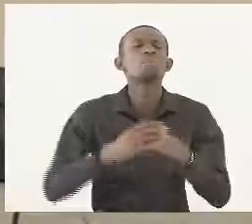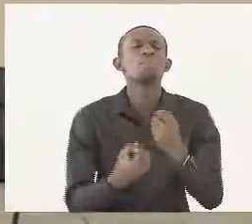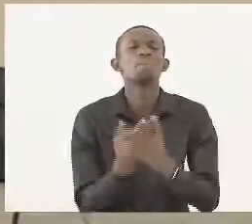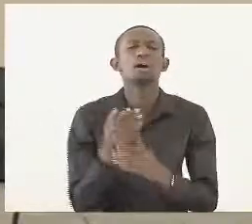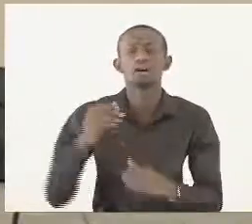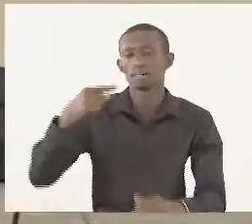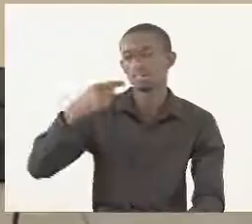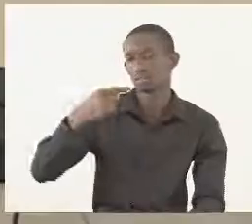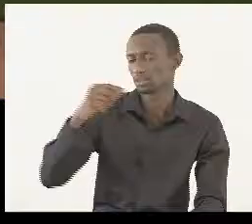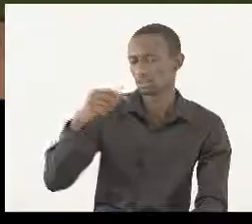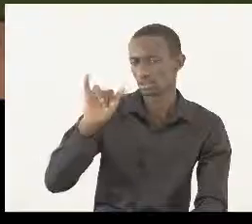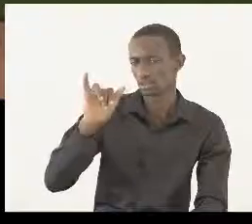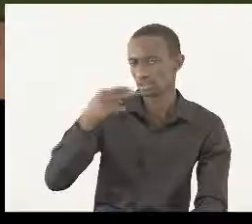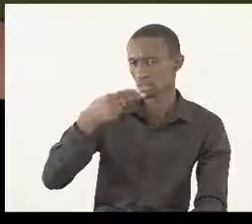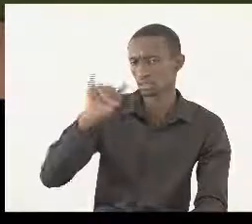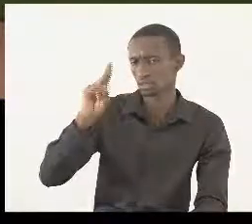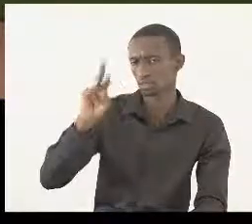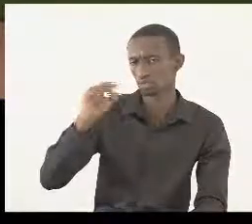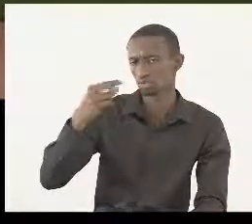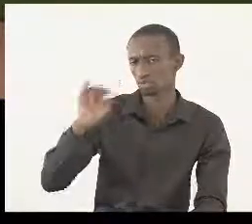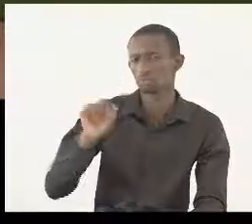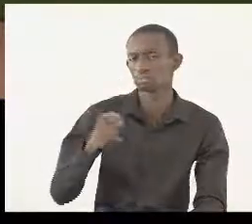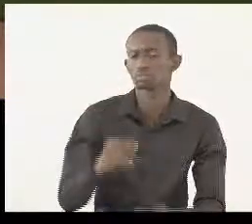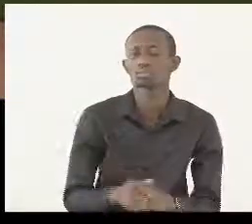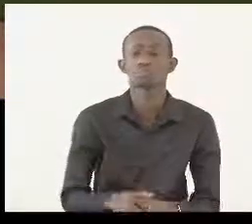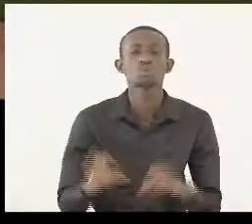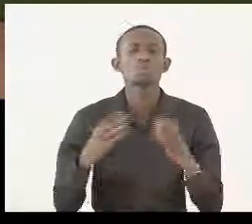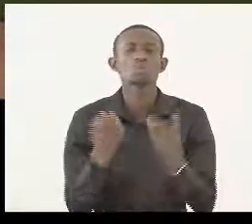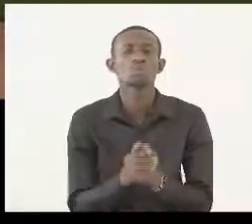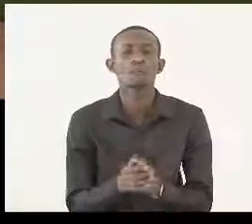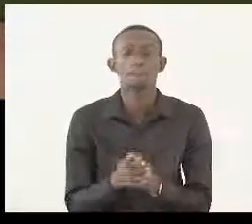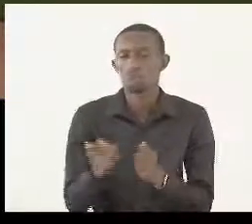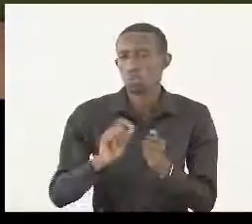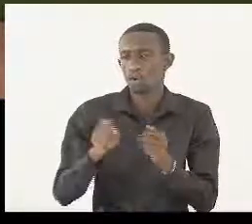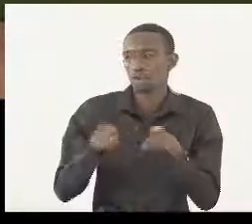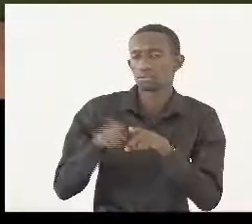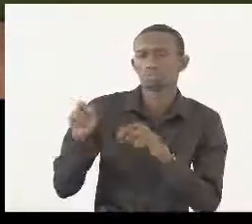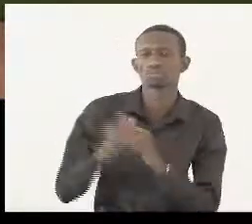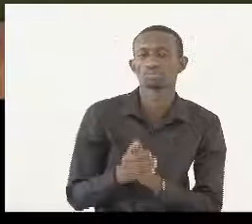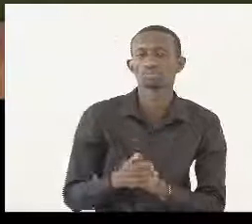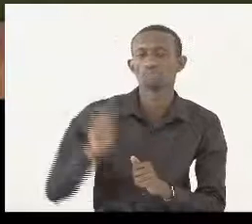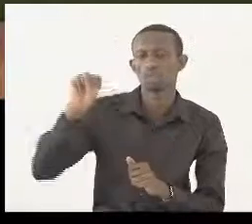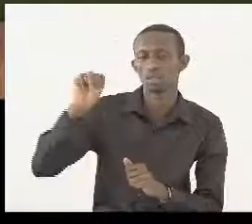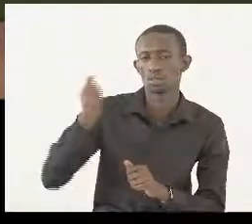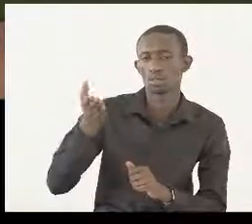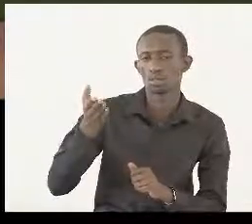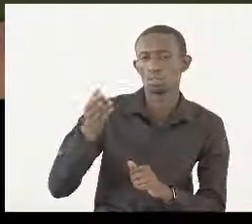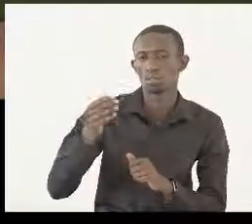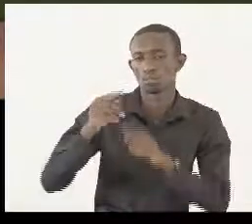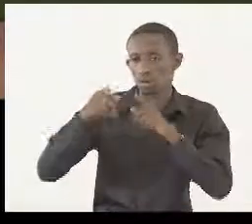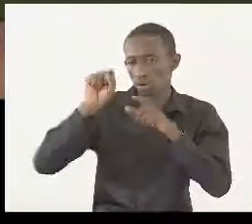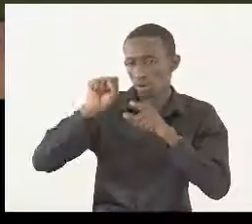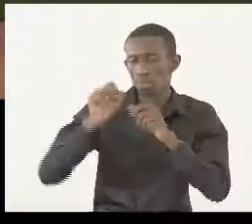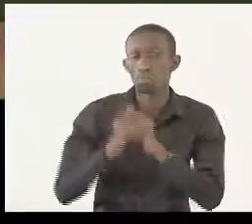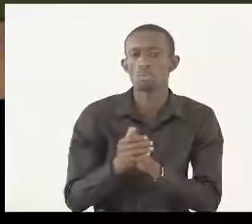hydrogen gas. Generally, the equation can be represented like this. We have M in the